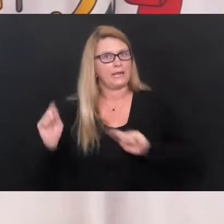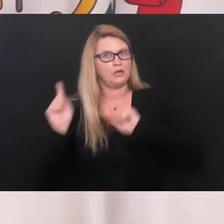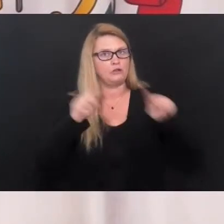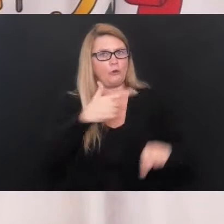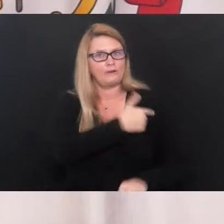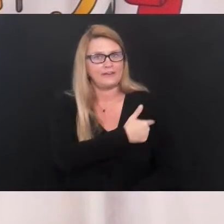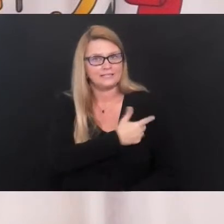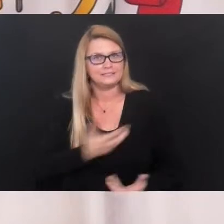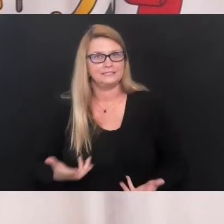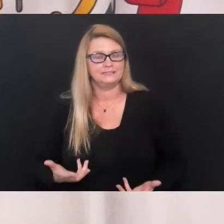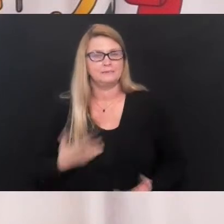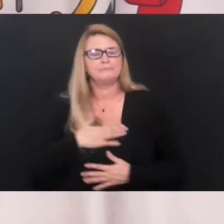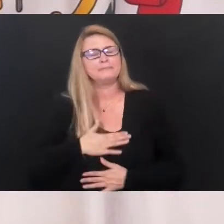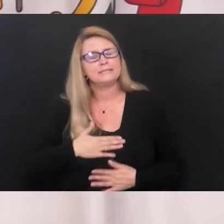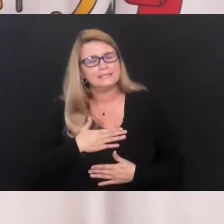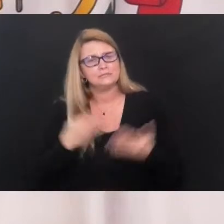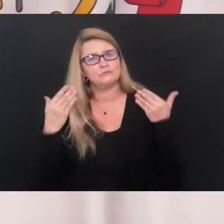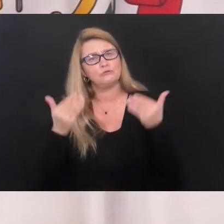vaccinated.